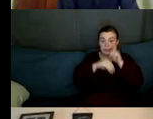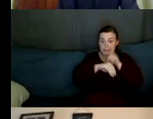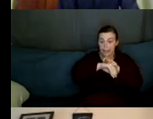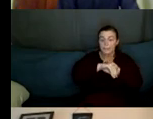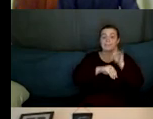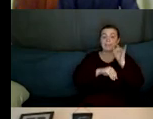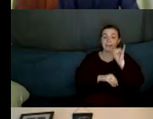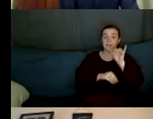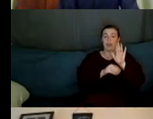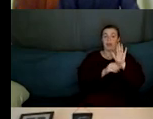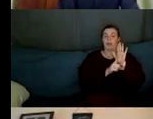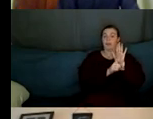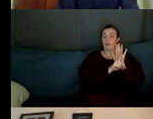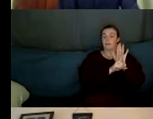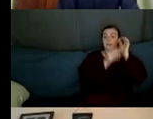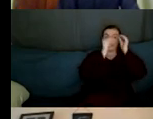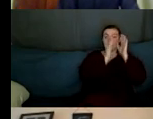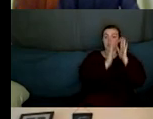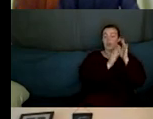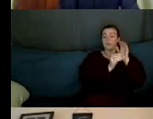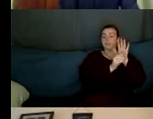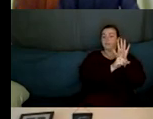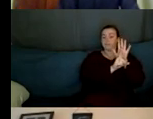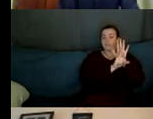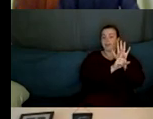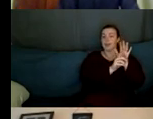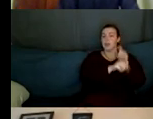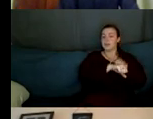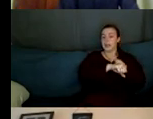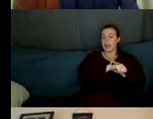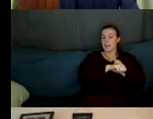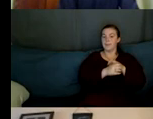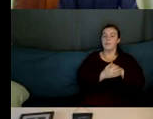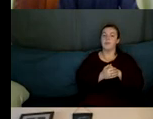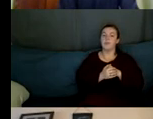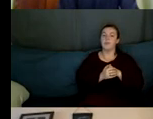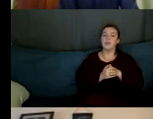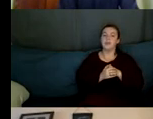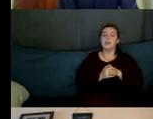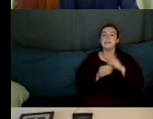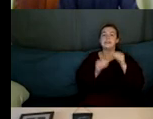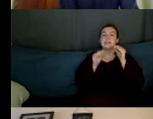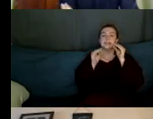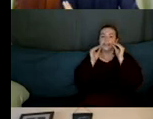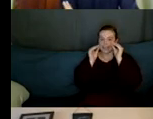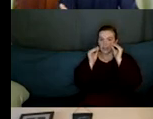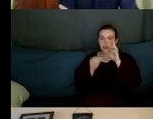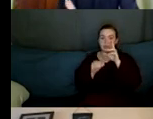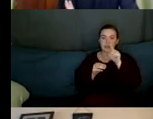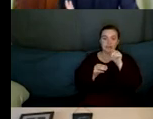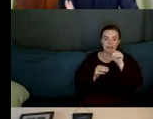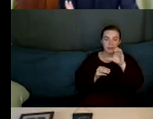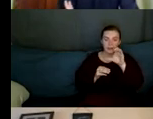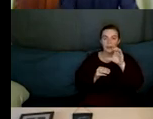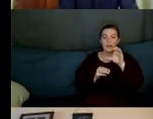class. The UTC adjustment column here is going to be our teacher's UTC adjustment. We're not populating these.